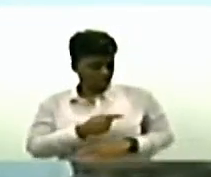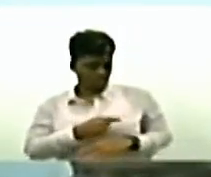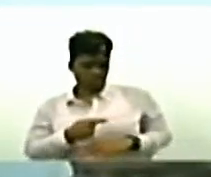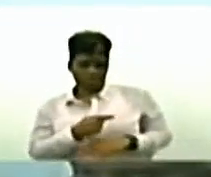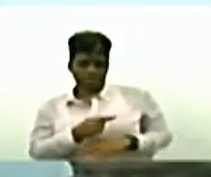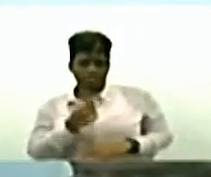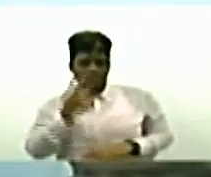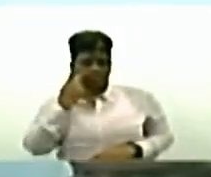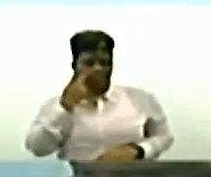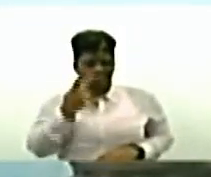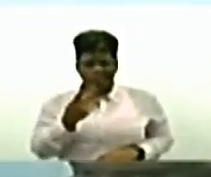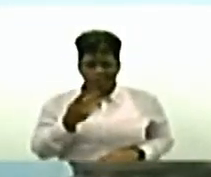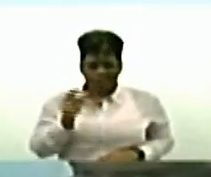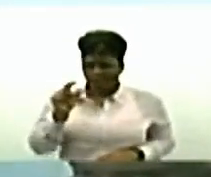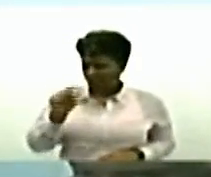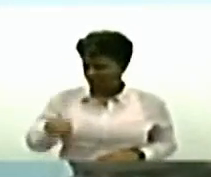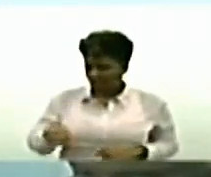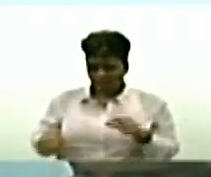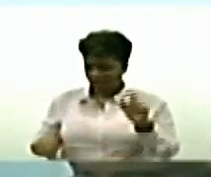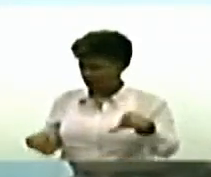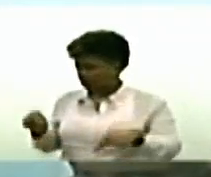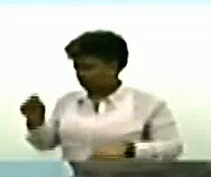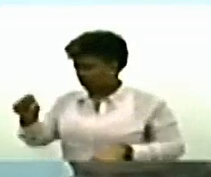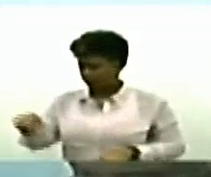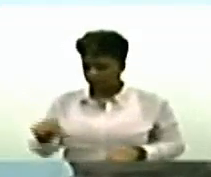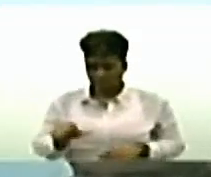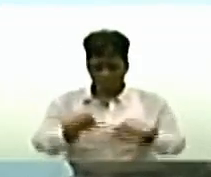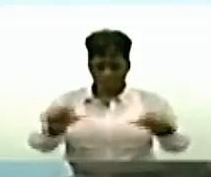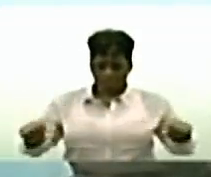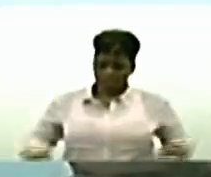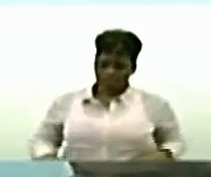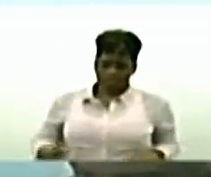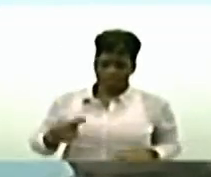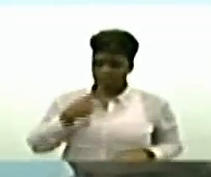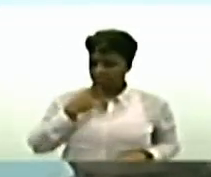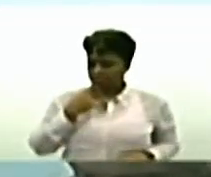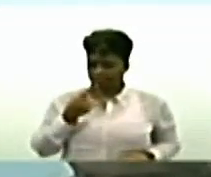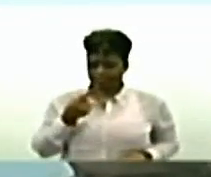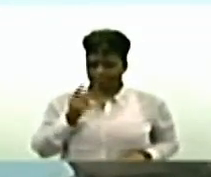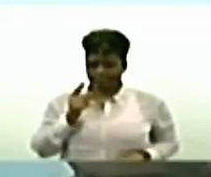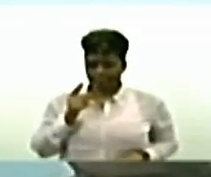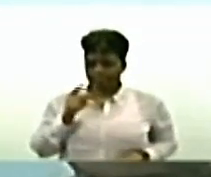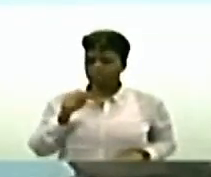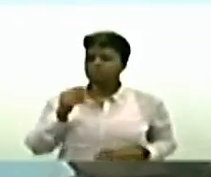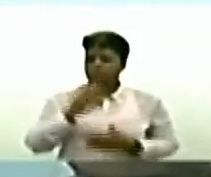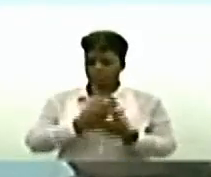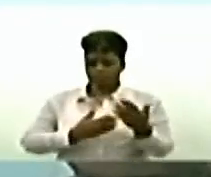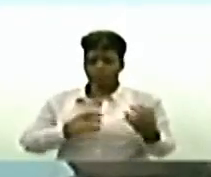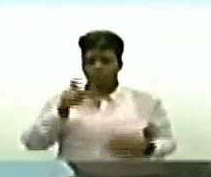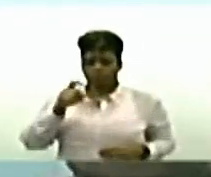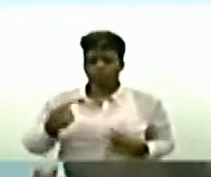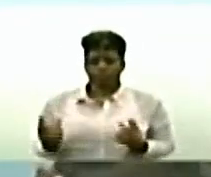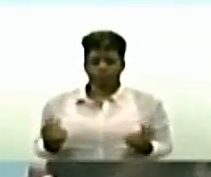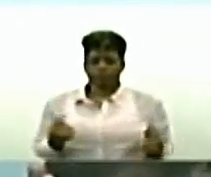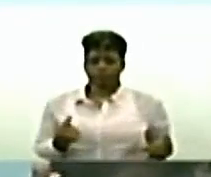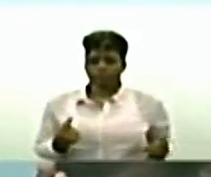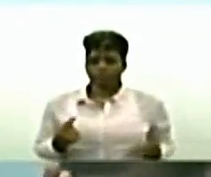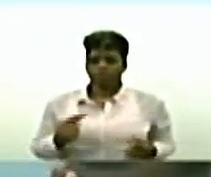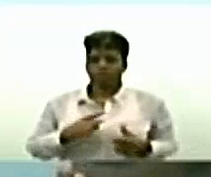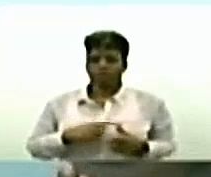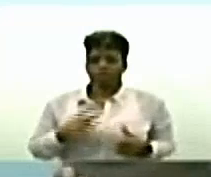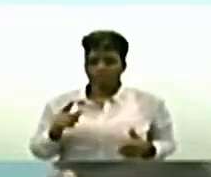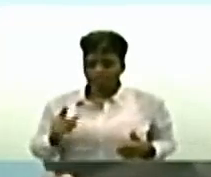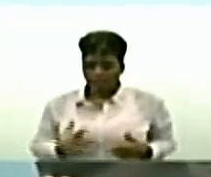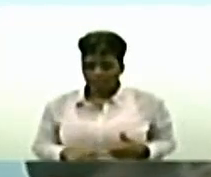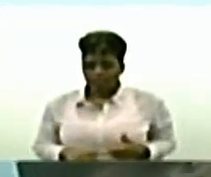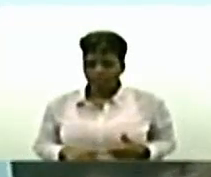some of the filth that he saw in some of the areas and decided, hey, something needs to be done. And he started out, and today